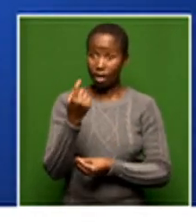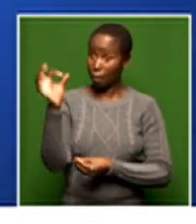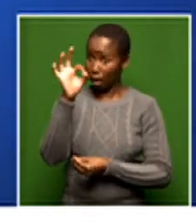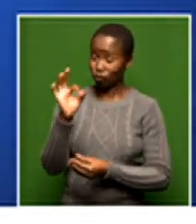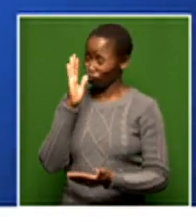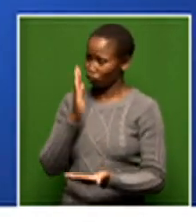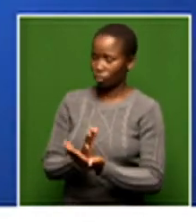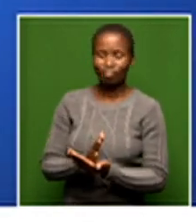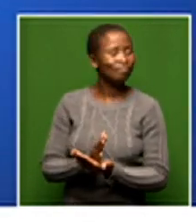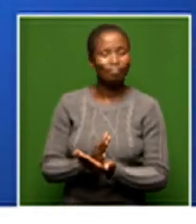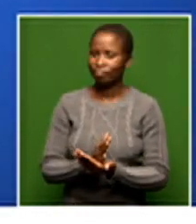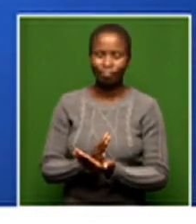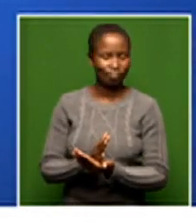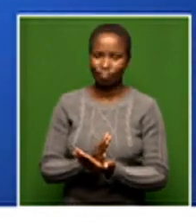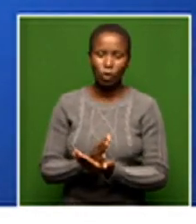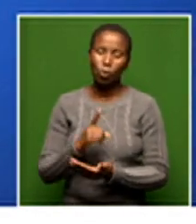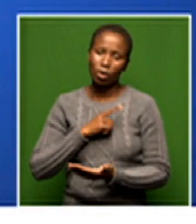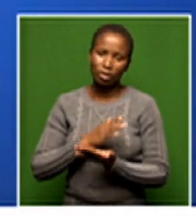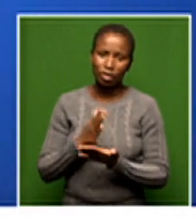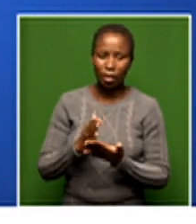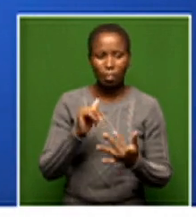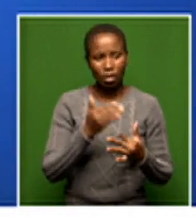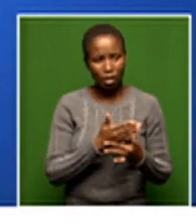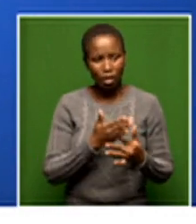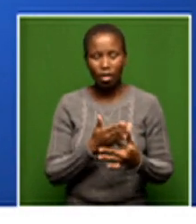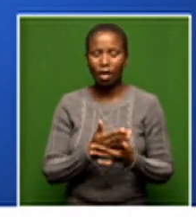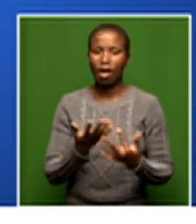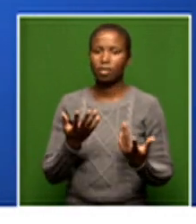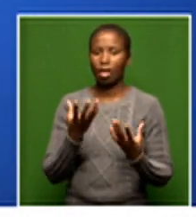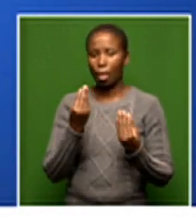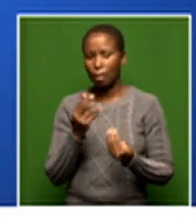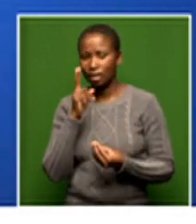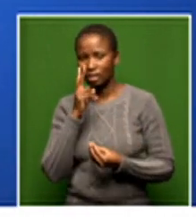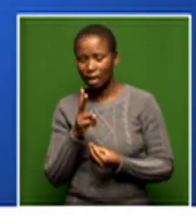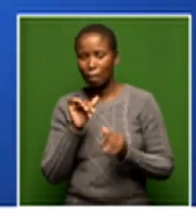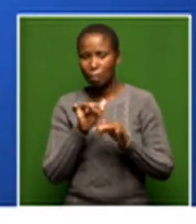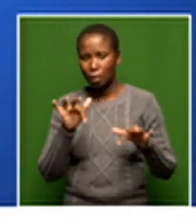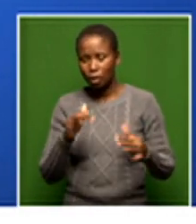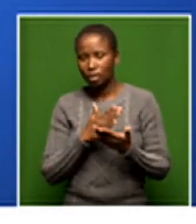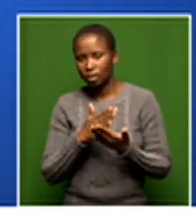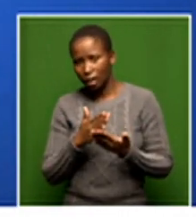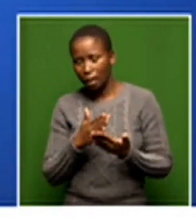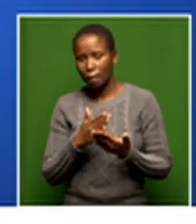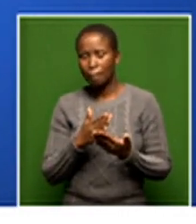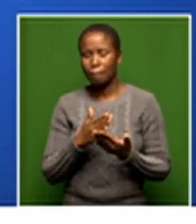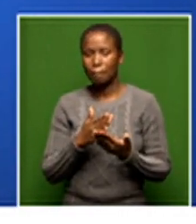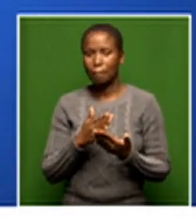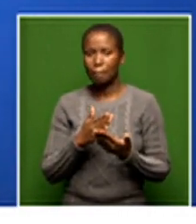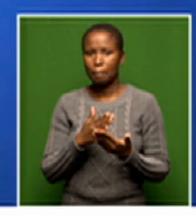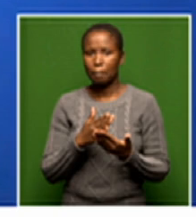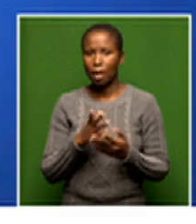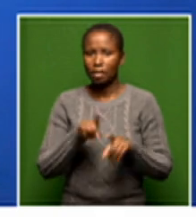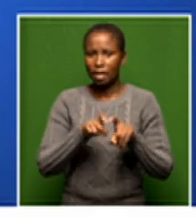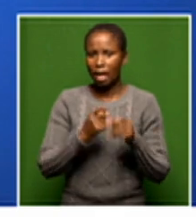there are huge numbers of asymptomatic cases. There are also significant numbers of people who may not have access